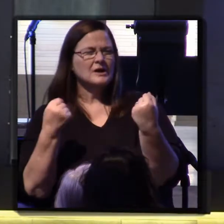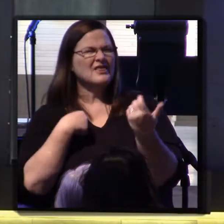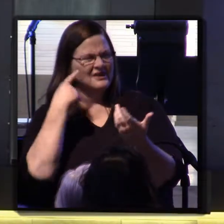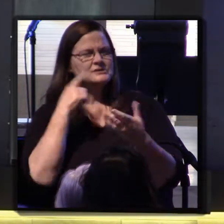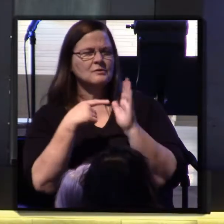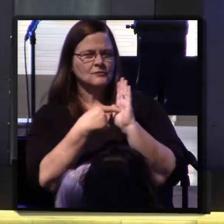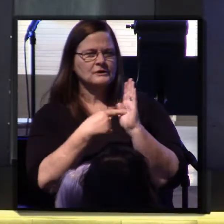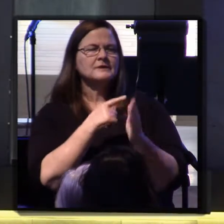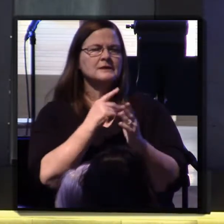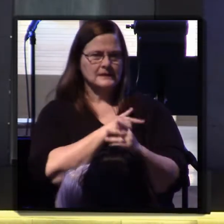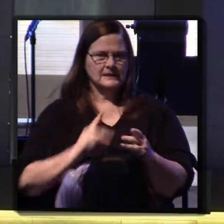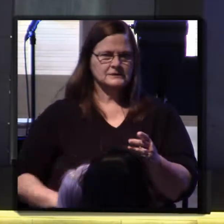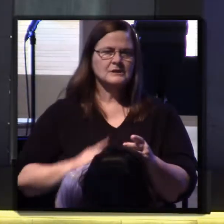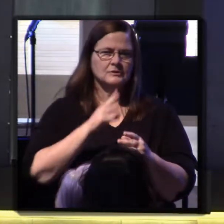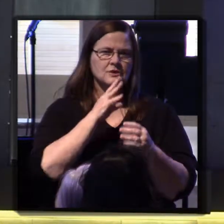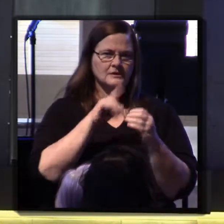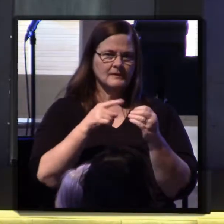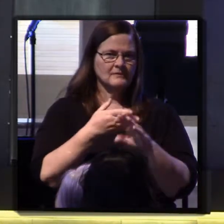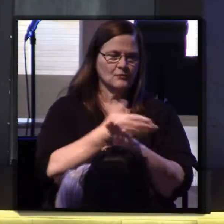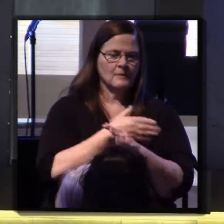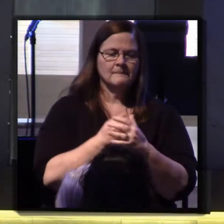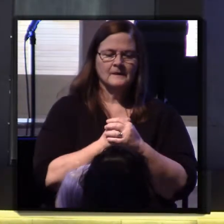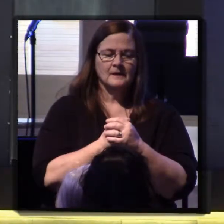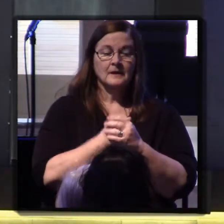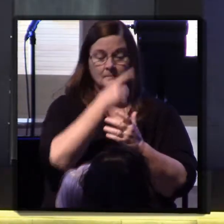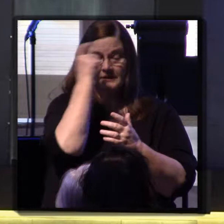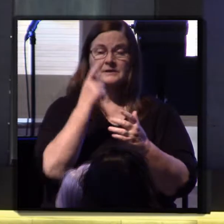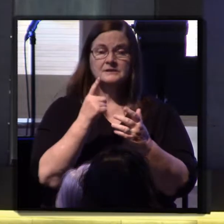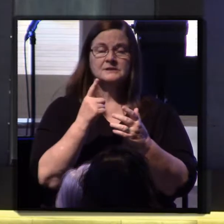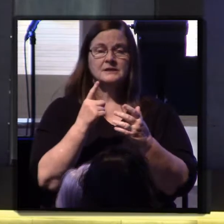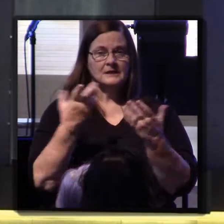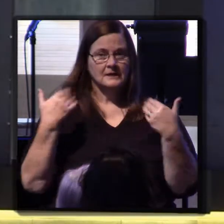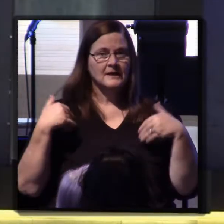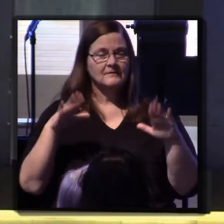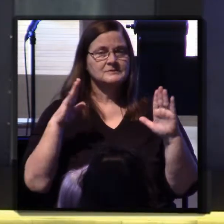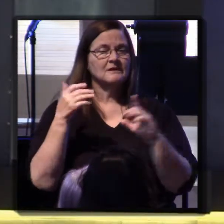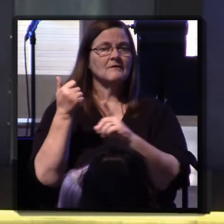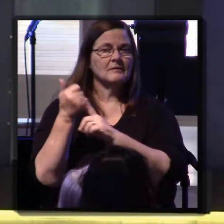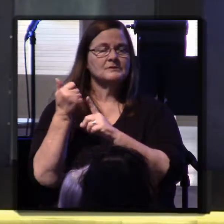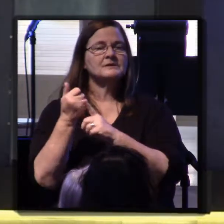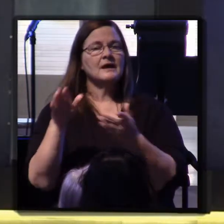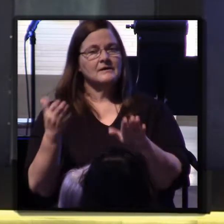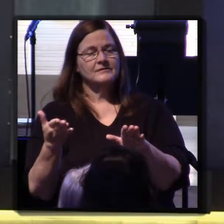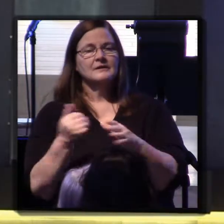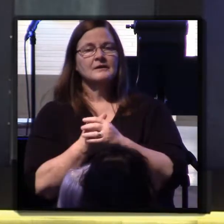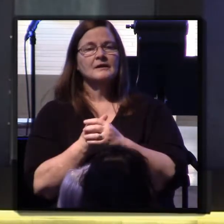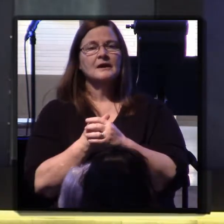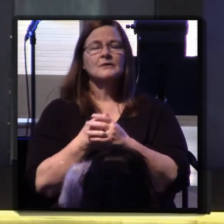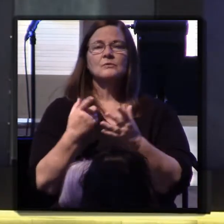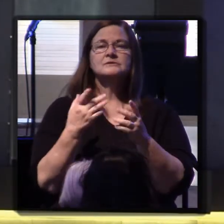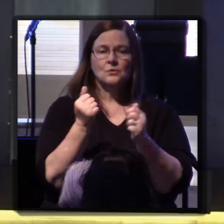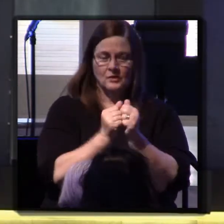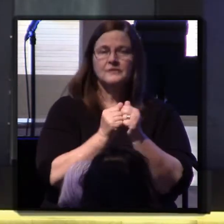booty with the strong." And I believe that's a reference back to the kings that are mentioned earlier in our passage. "Because he poured out himself to